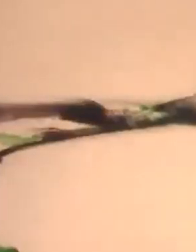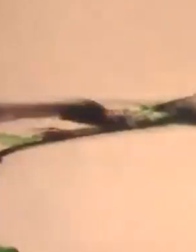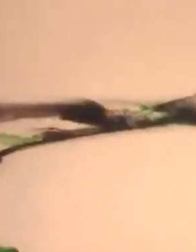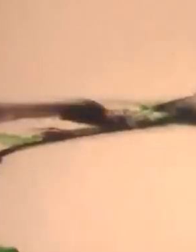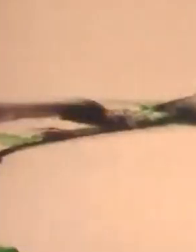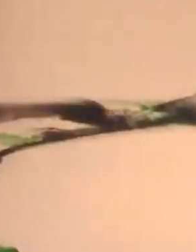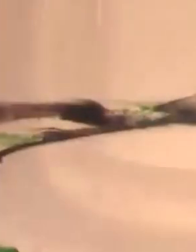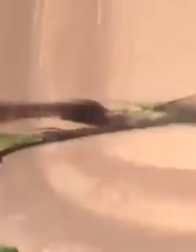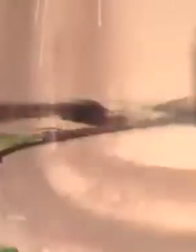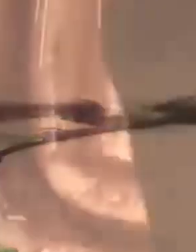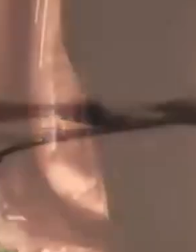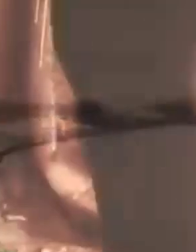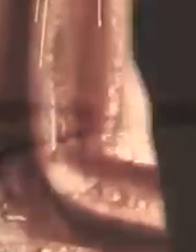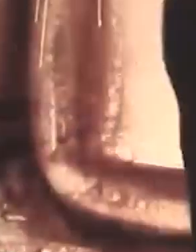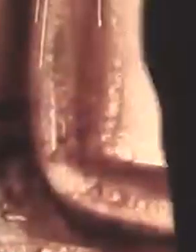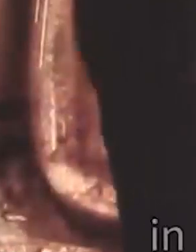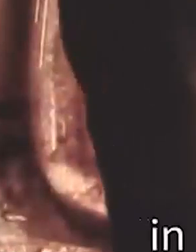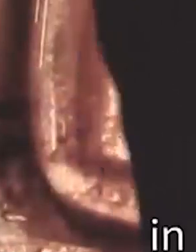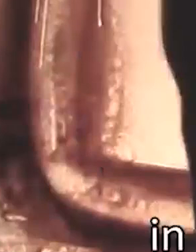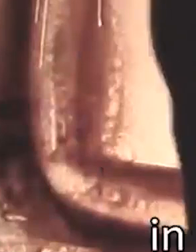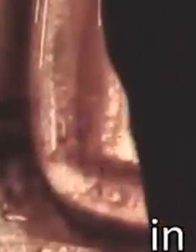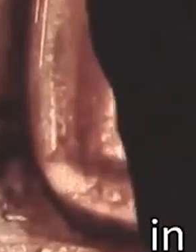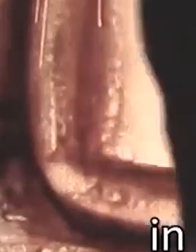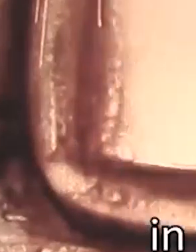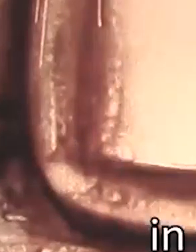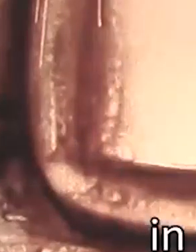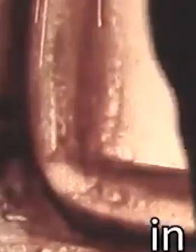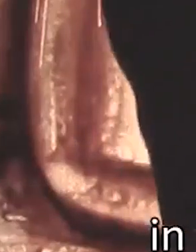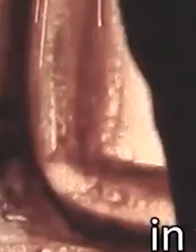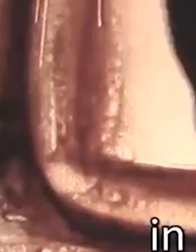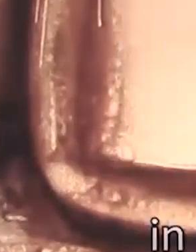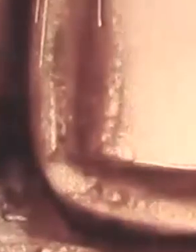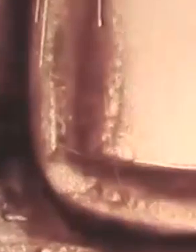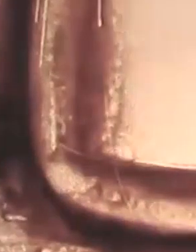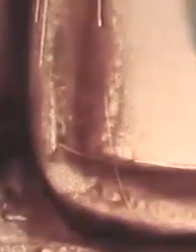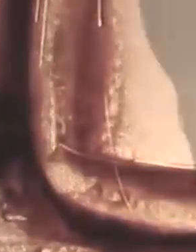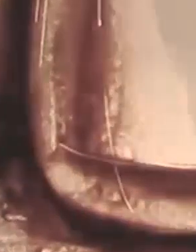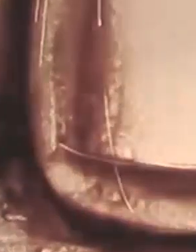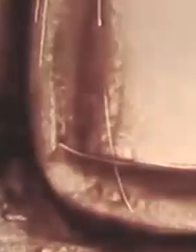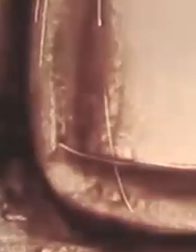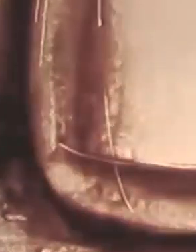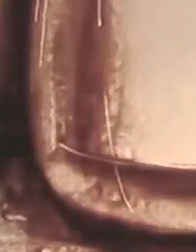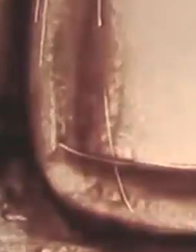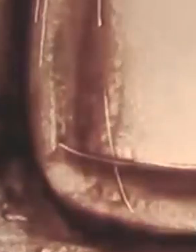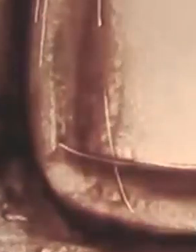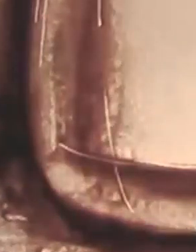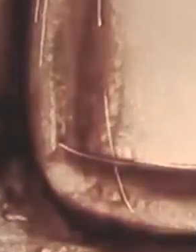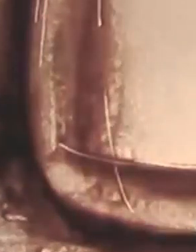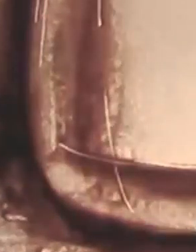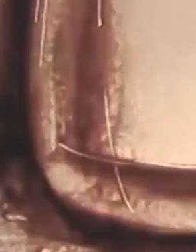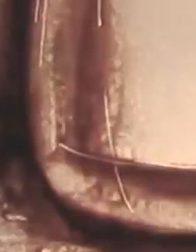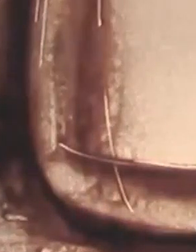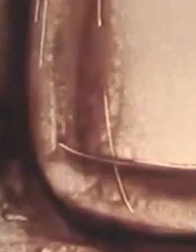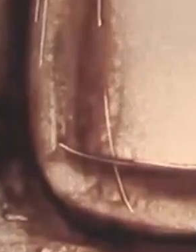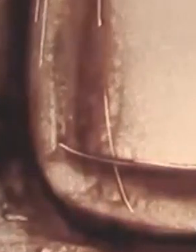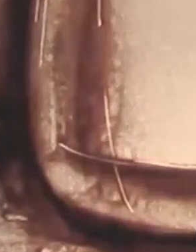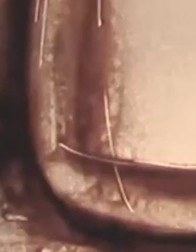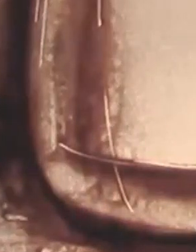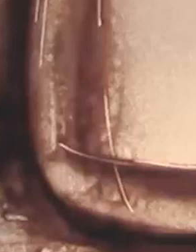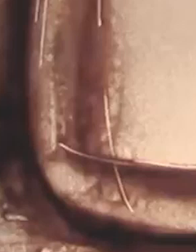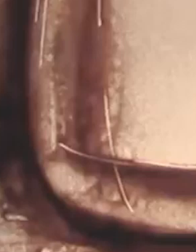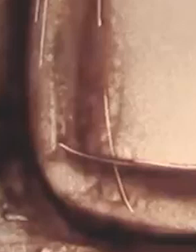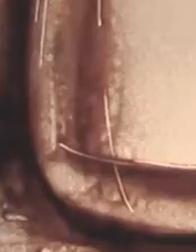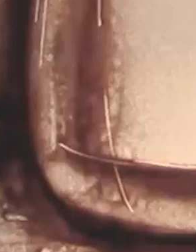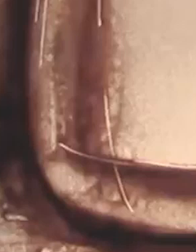Huawei OpticStar modems are being used in more than 40 million homes around the world. These products have helped save more than 1.5